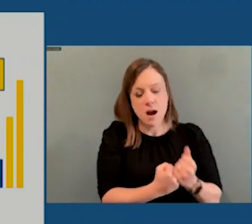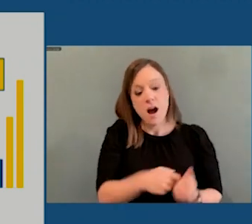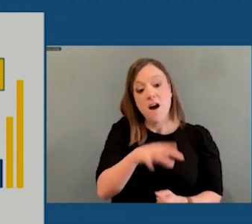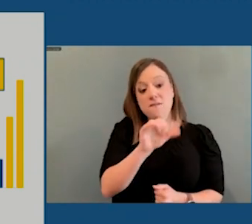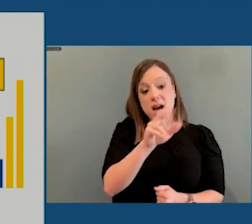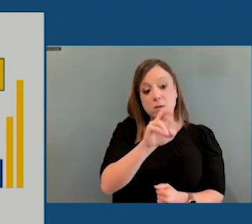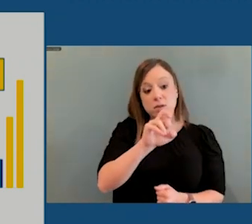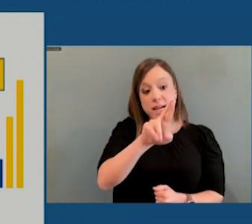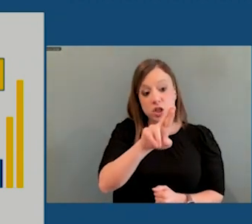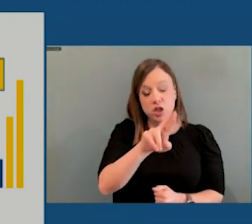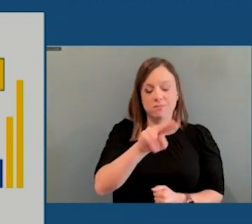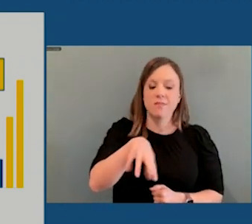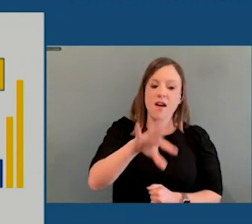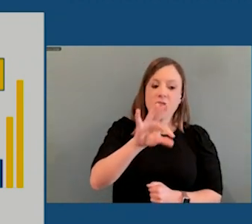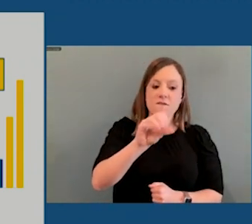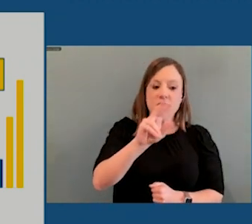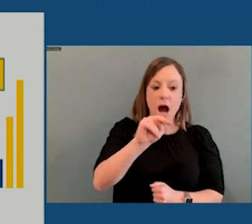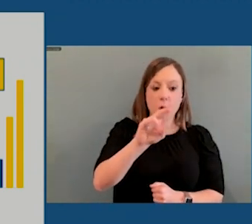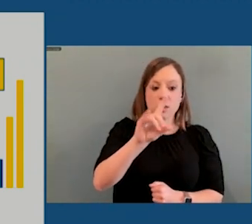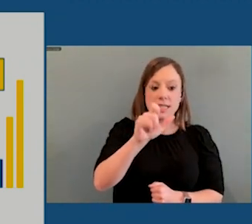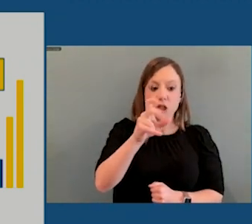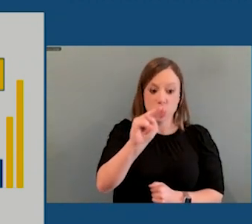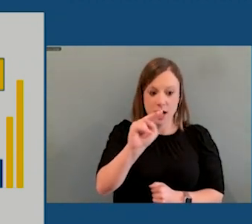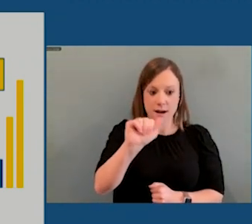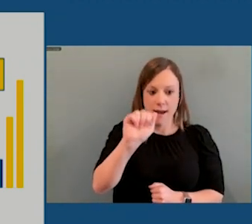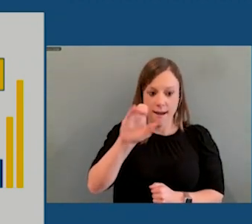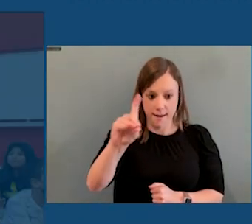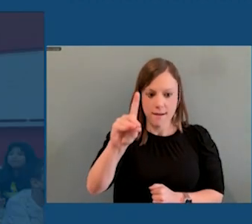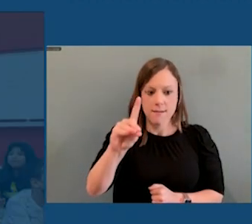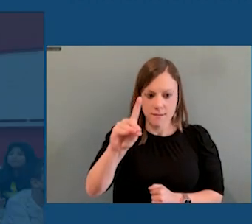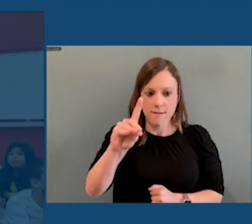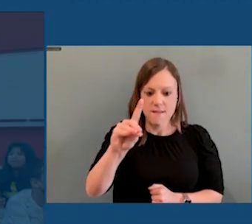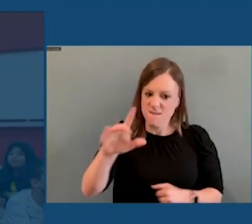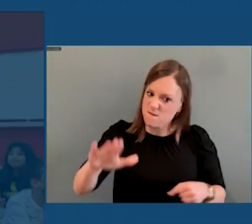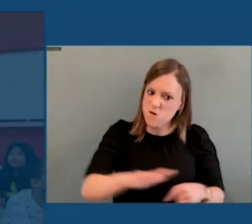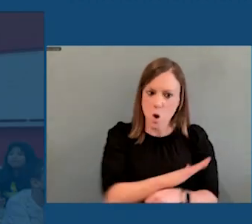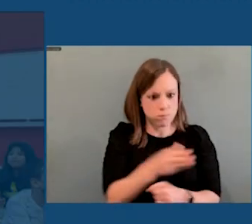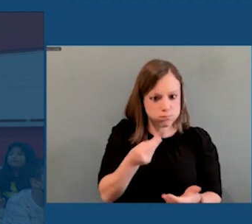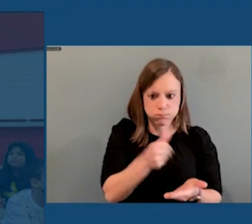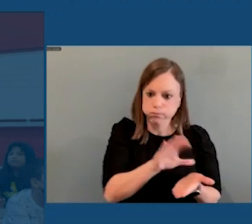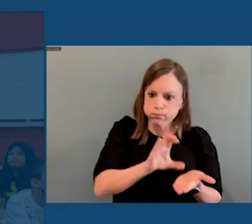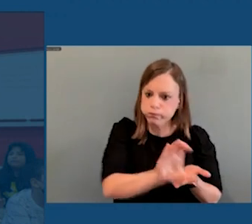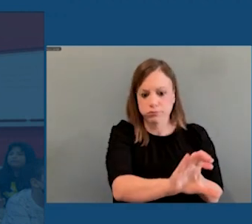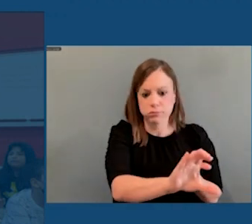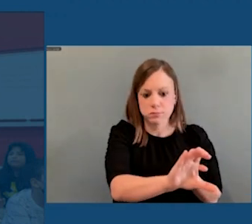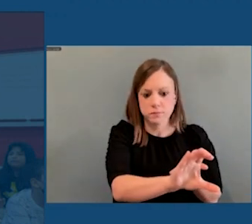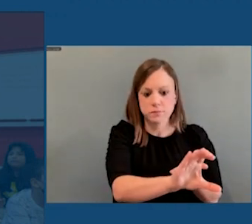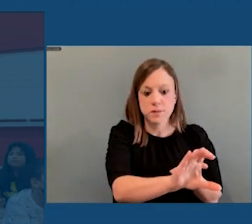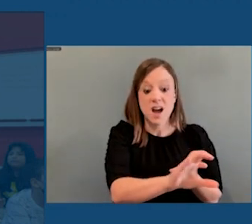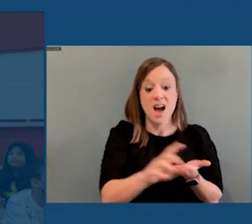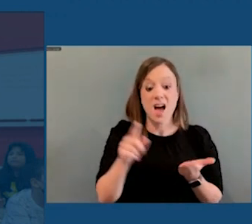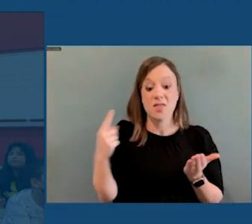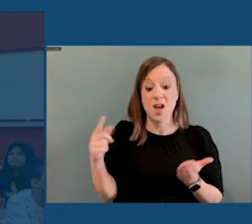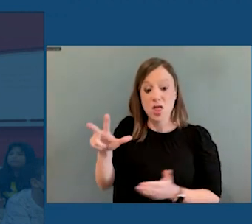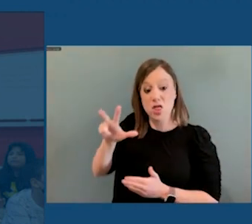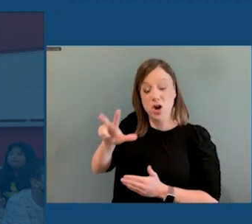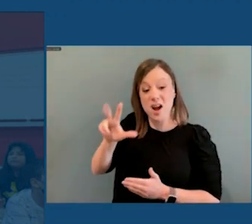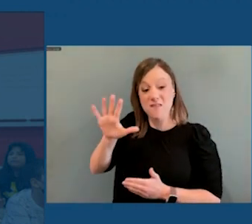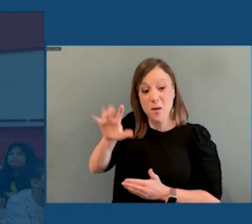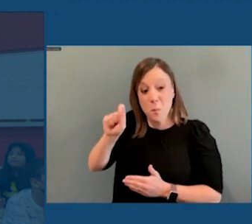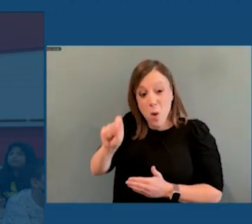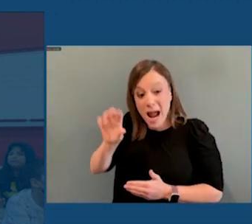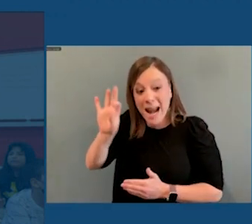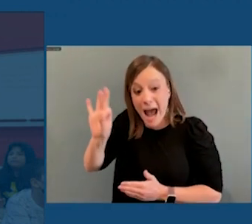our students and our teachers with record funding, investing $35.9 billion in our schools,